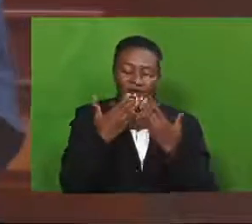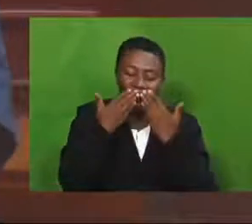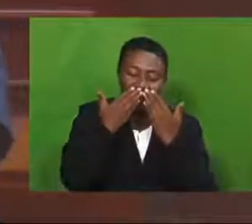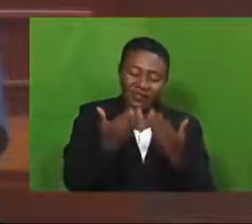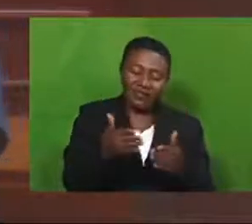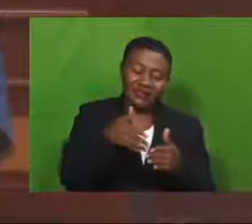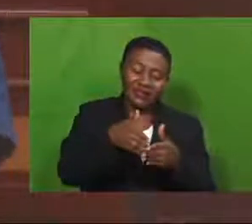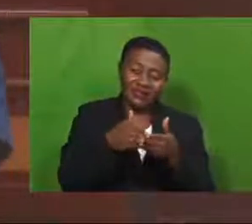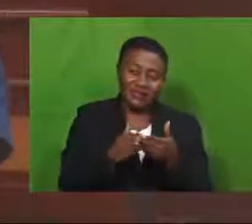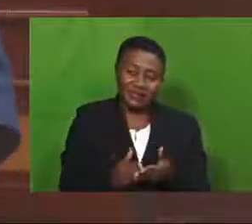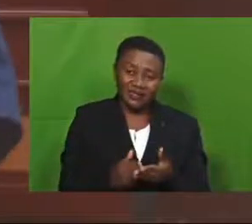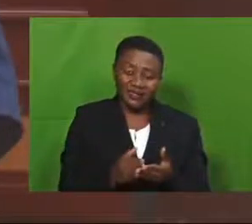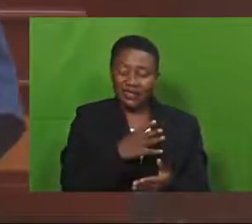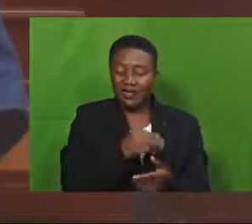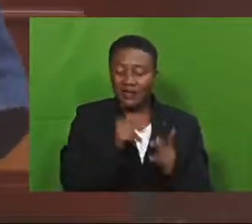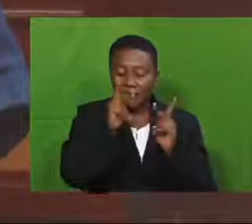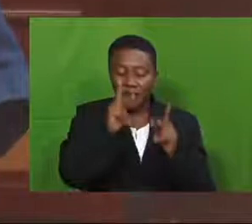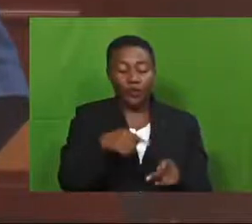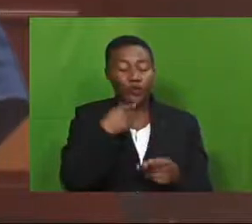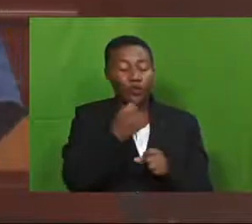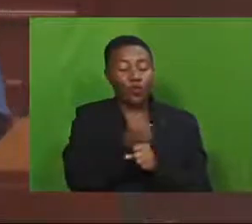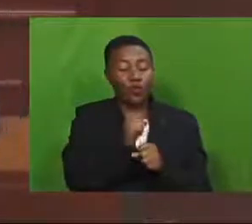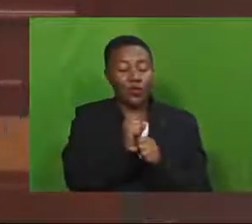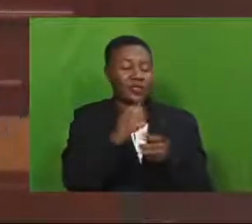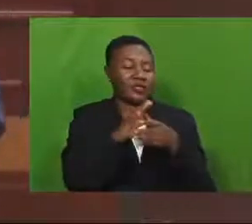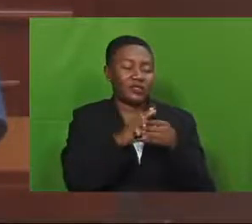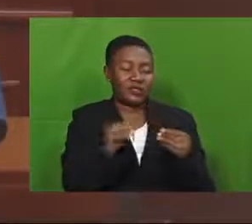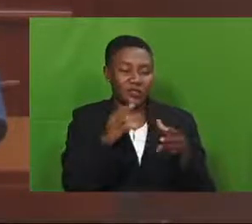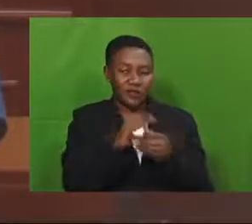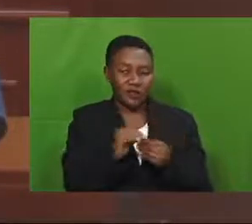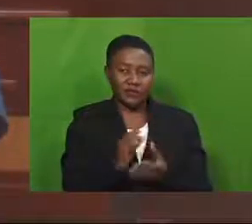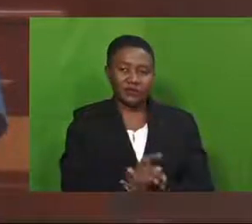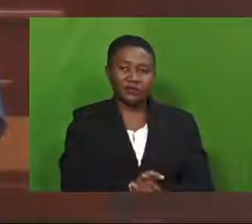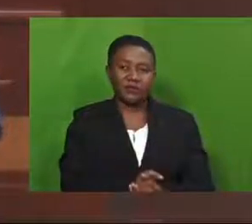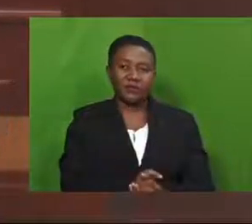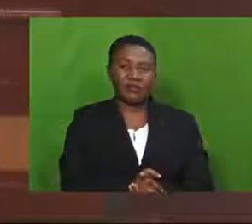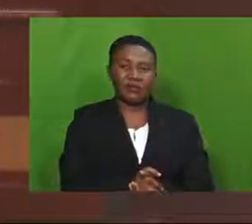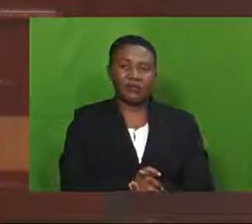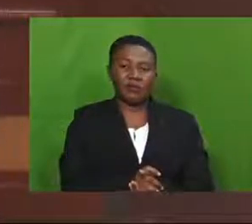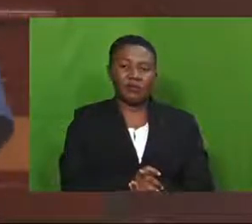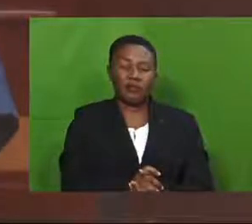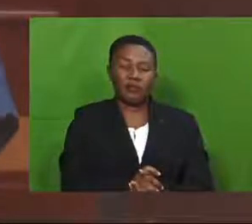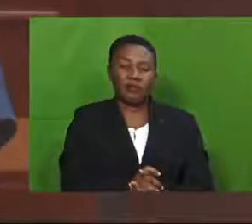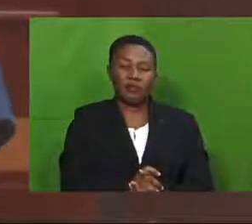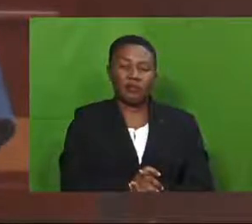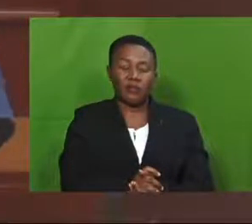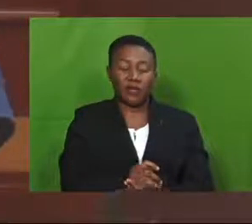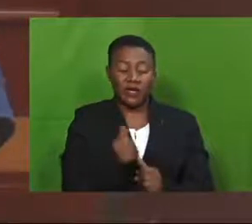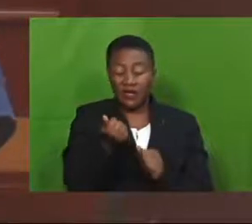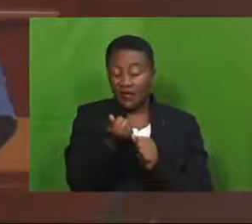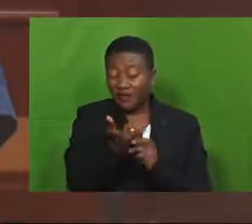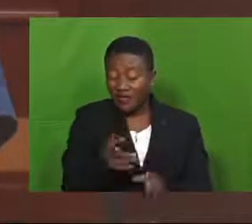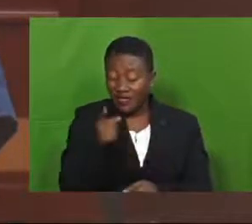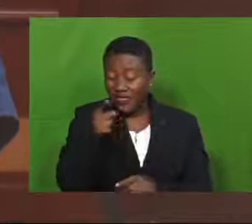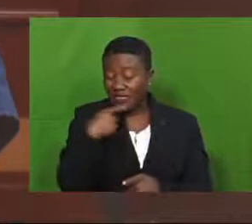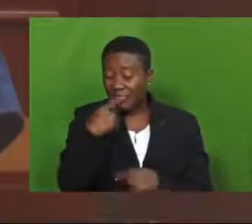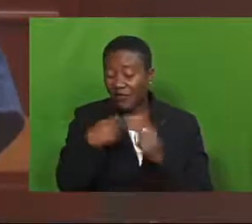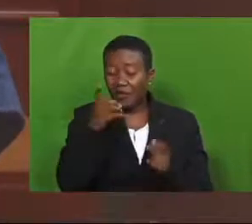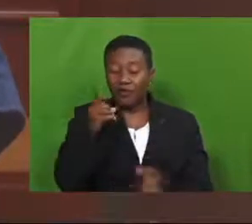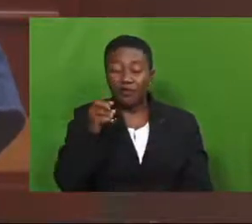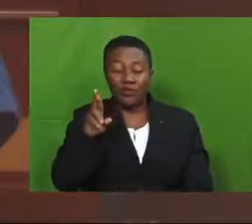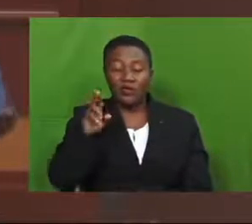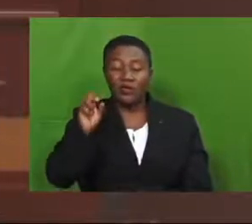leader and the maker of this statement. And everything he said about Dr. Sule